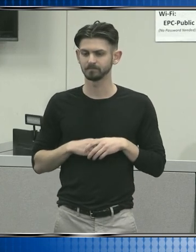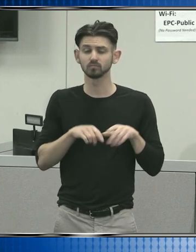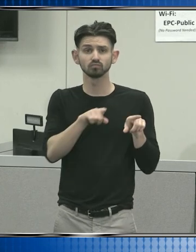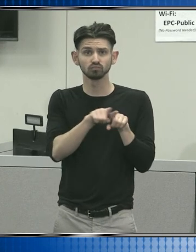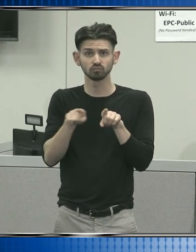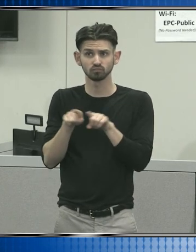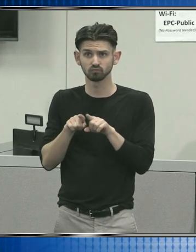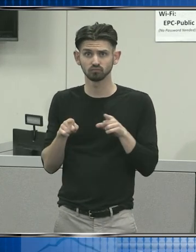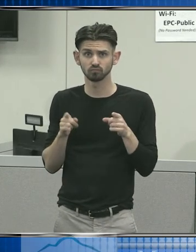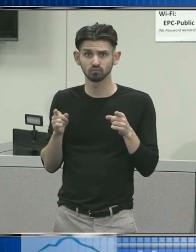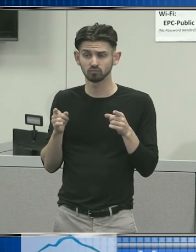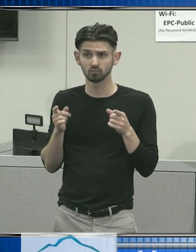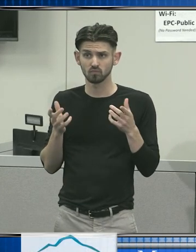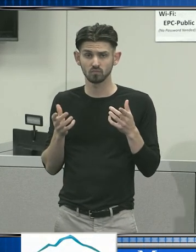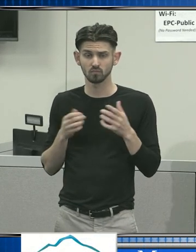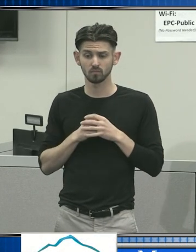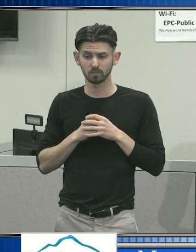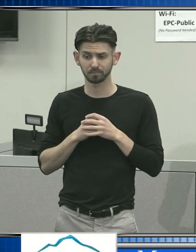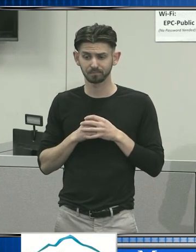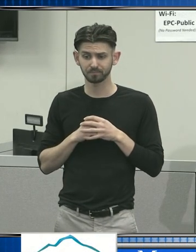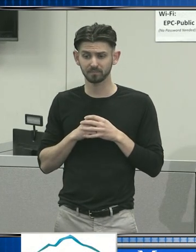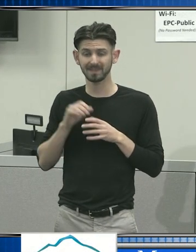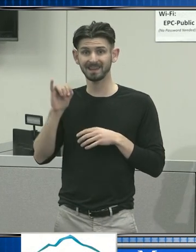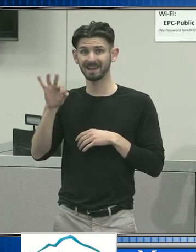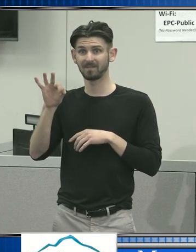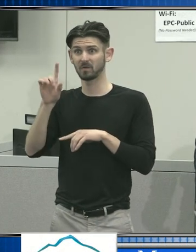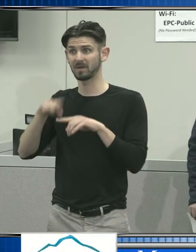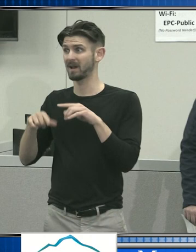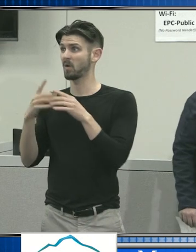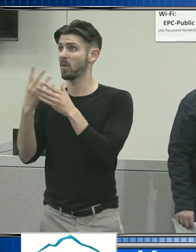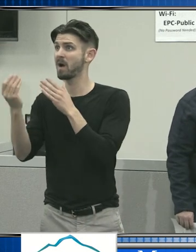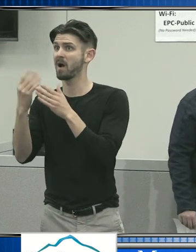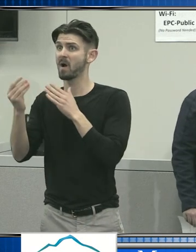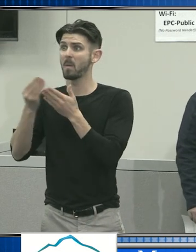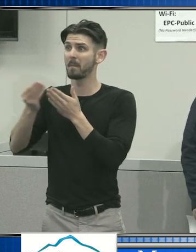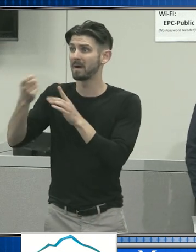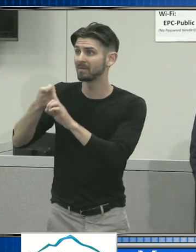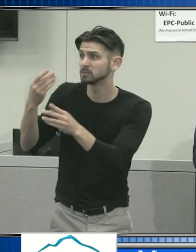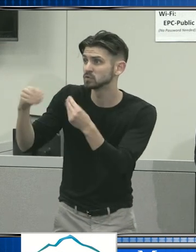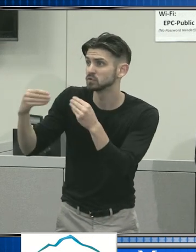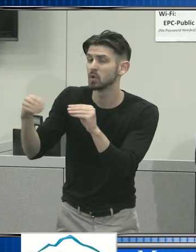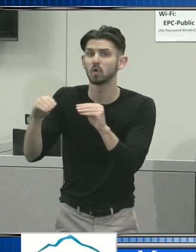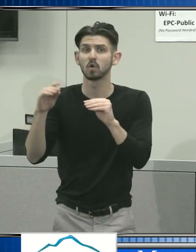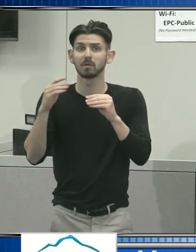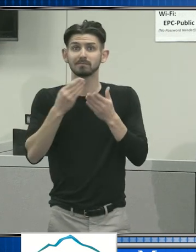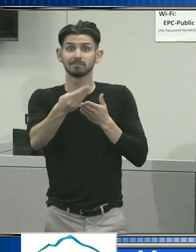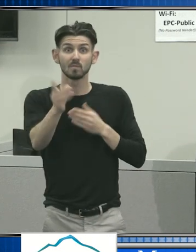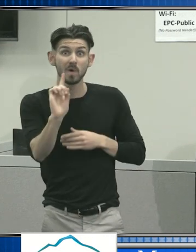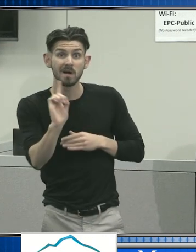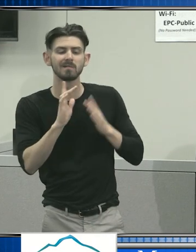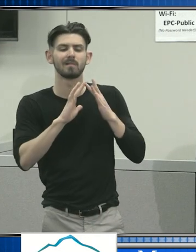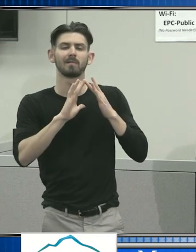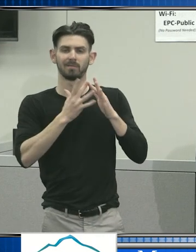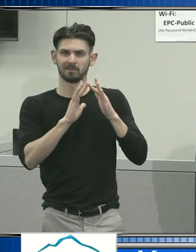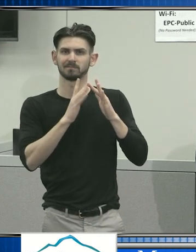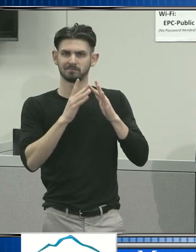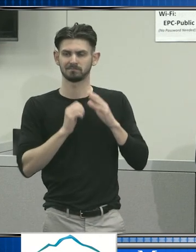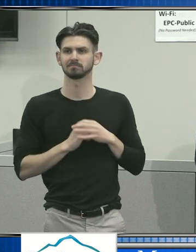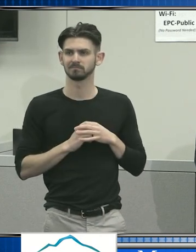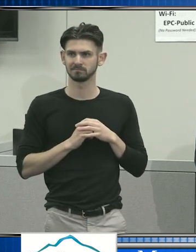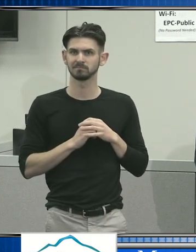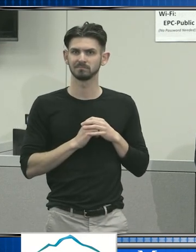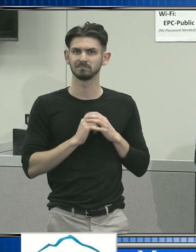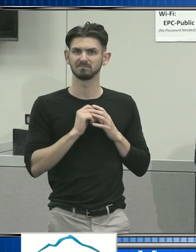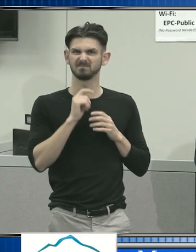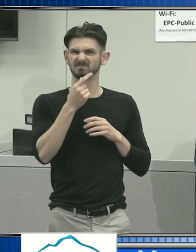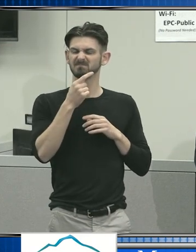to, if you can't get out to a store, you can purchase online. You can talk about purchasing gift cards for